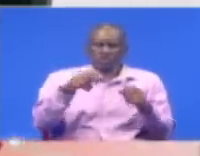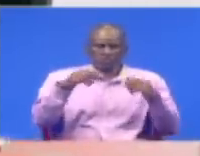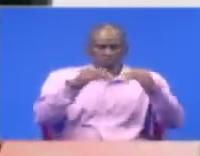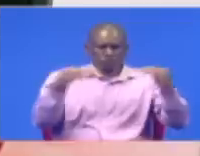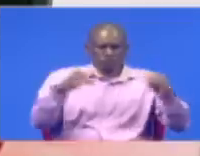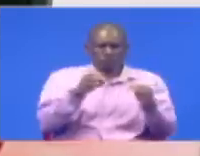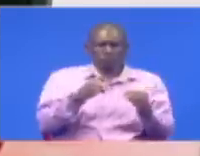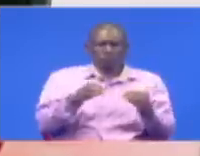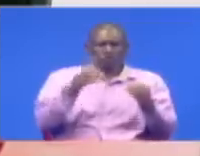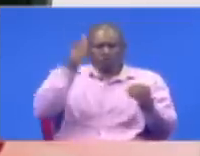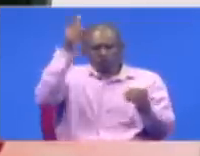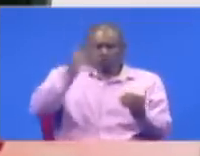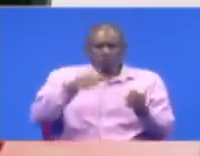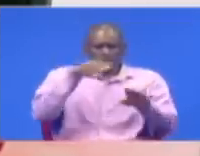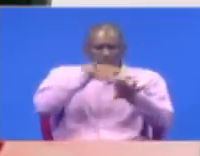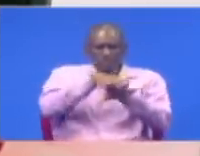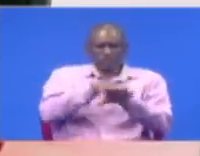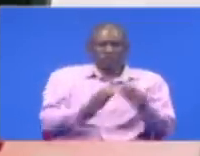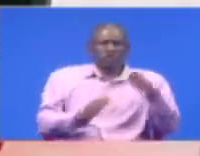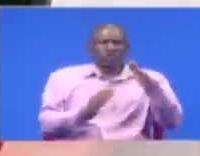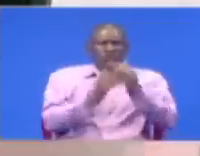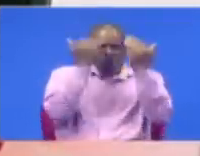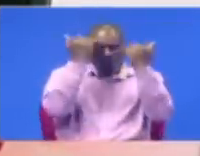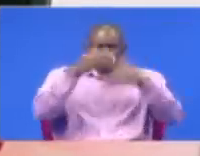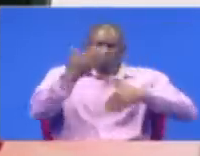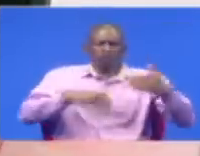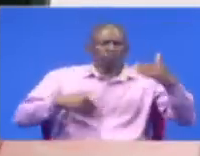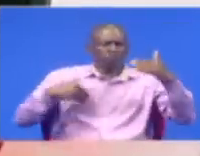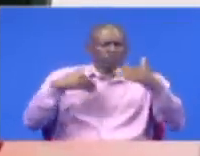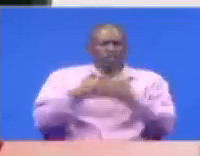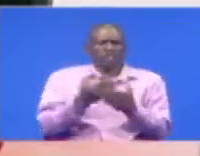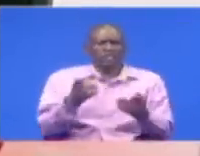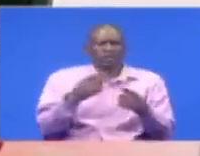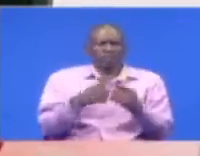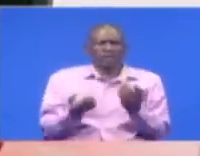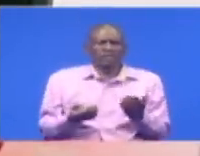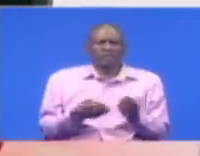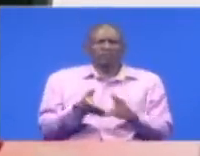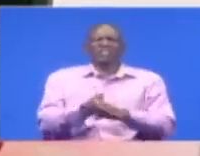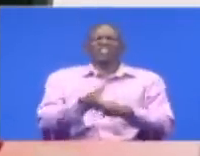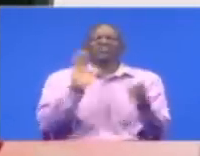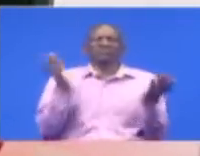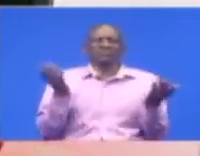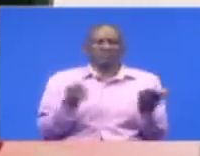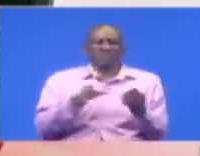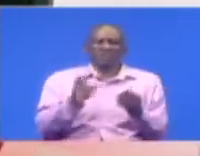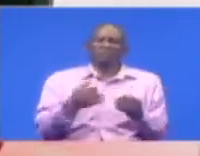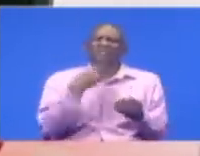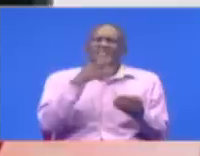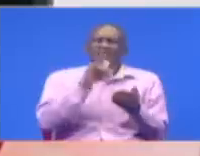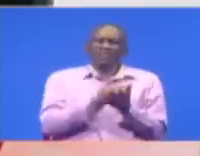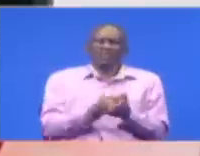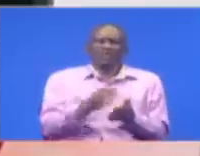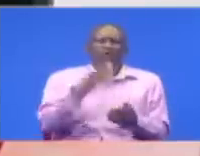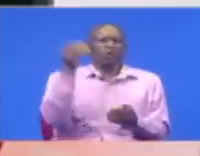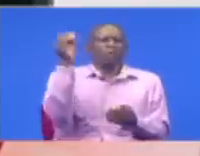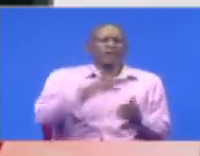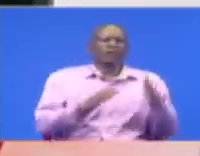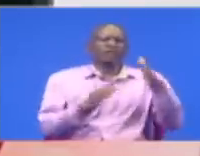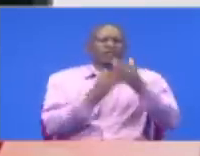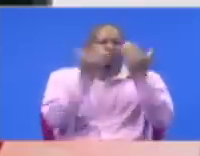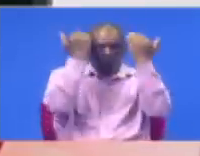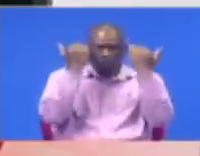intervention. The Supreme Court almost reached there, but backed out by saying that go back to Supreme